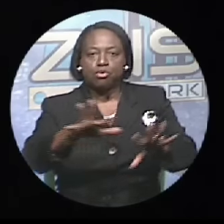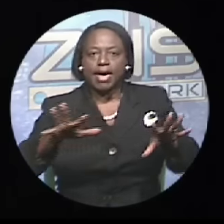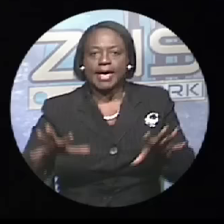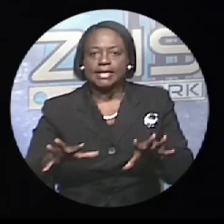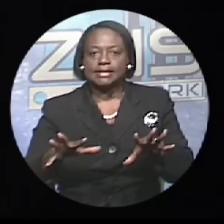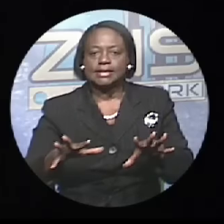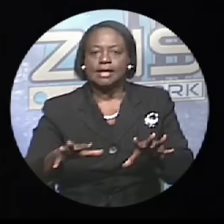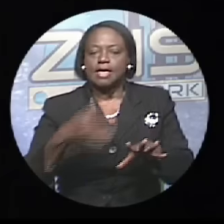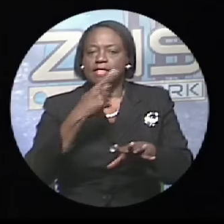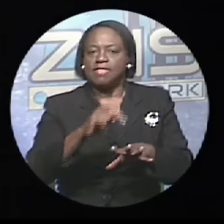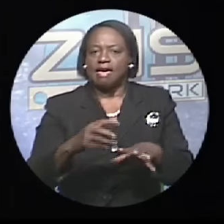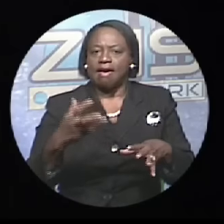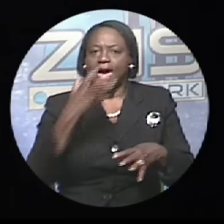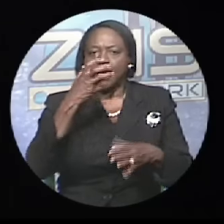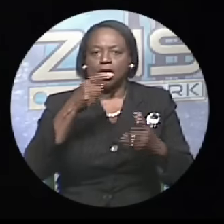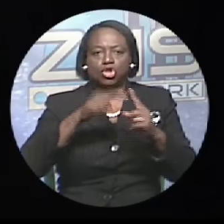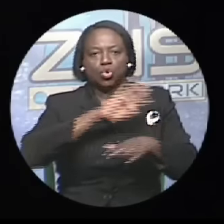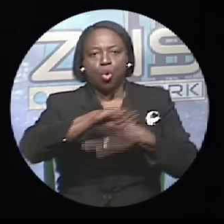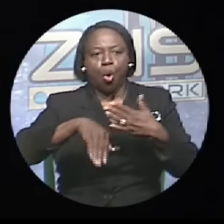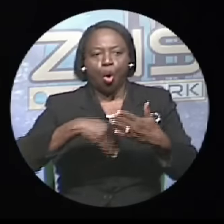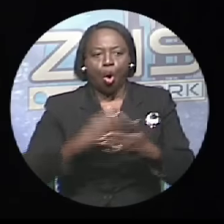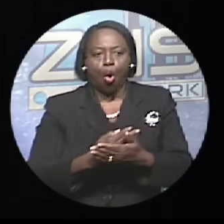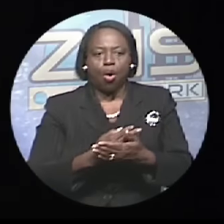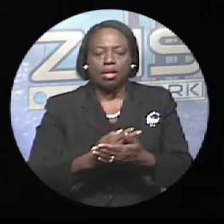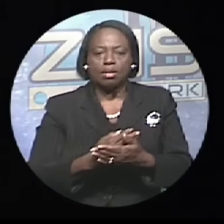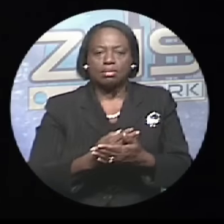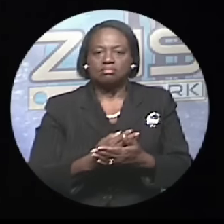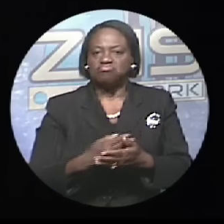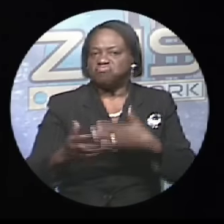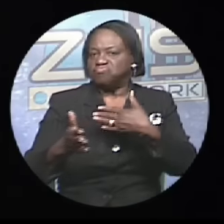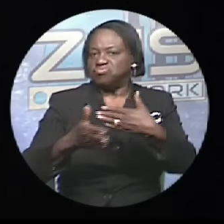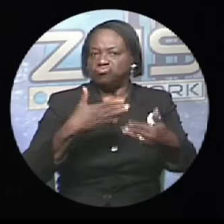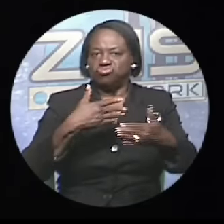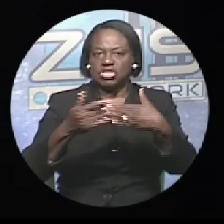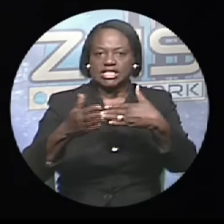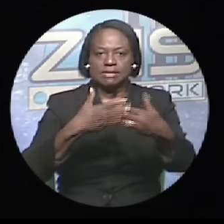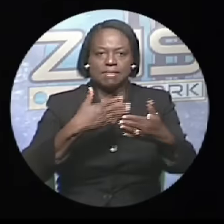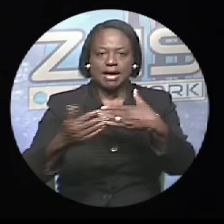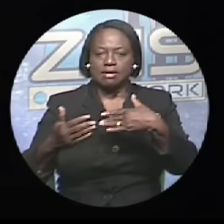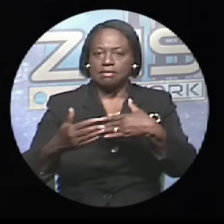their fury to all, regardless of the flags.